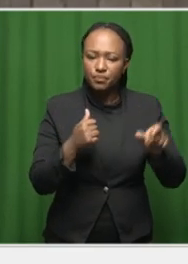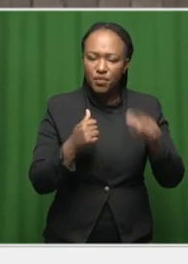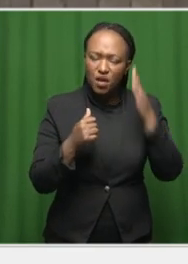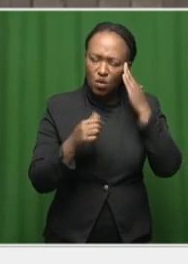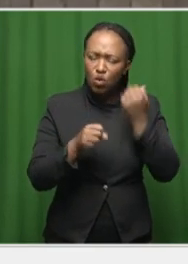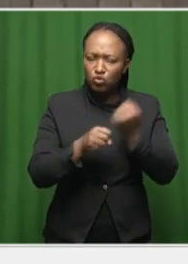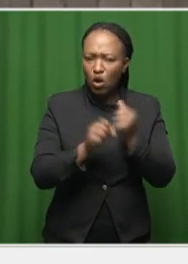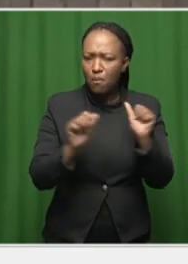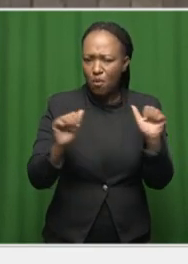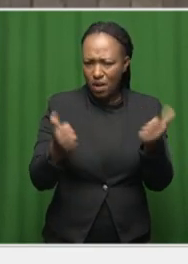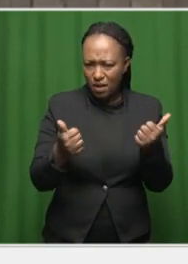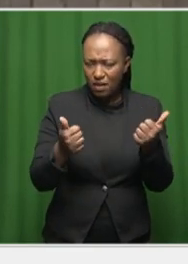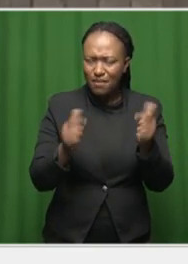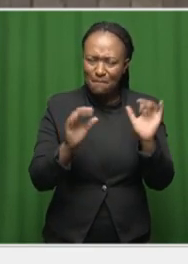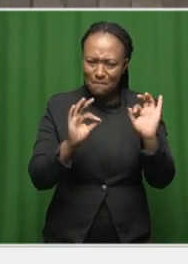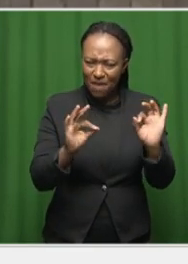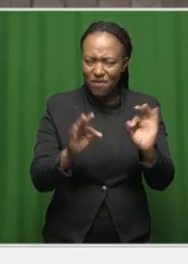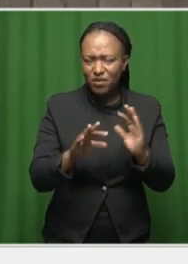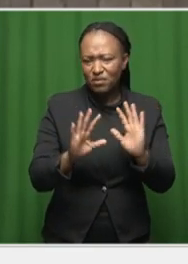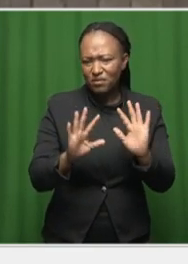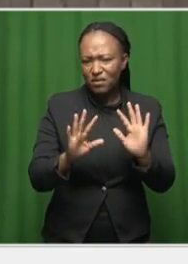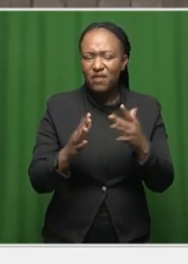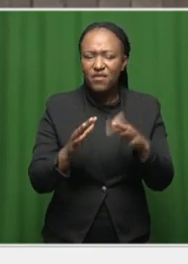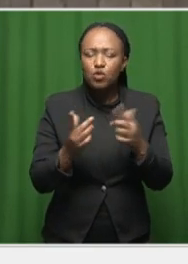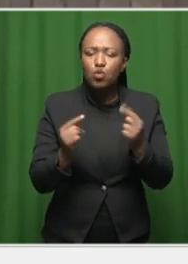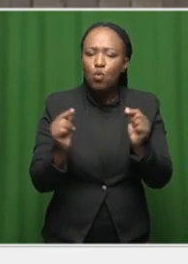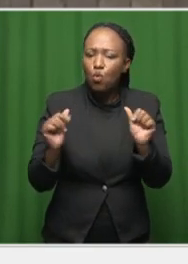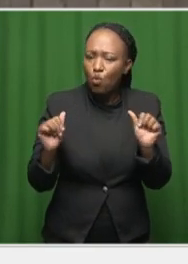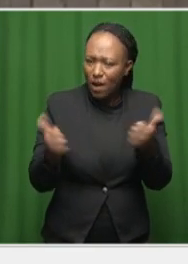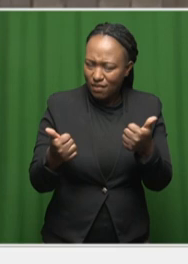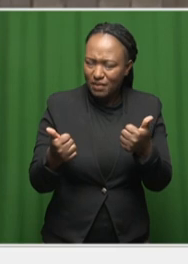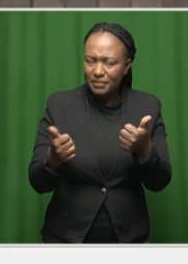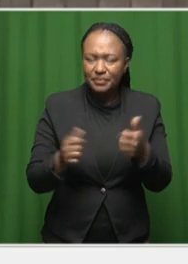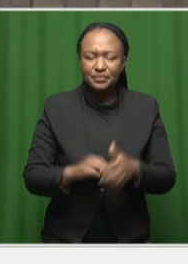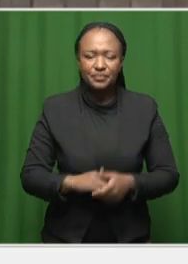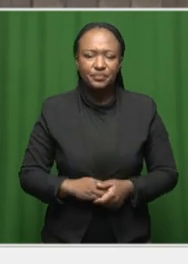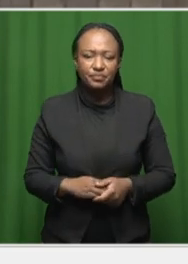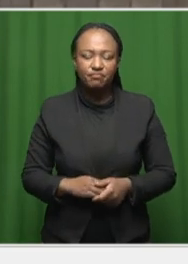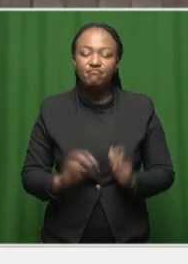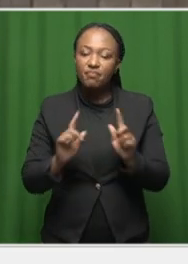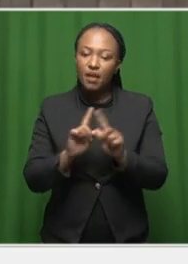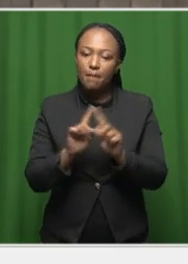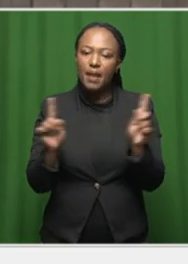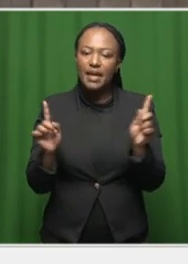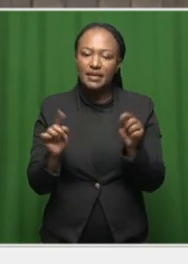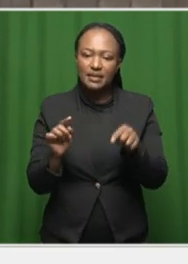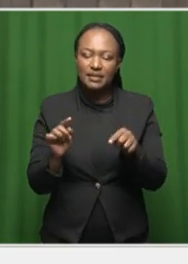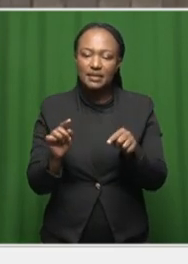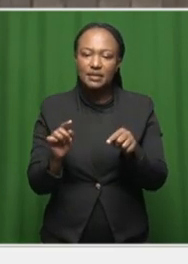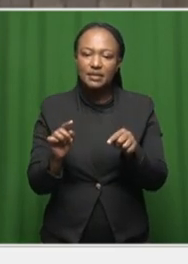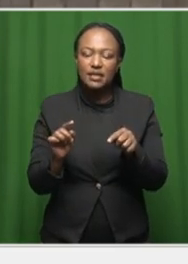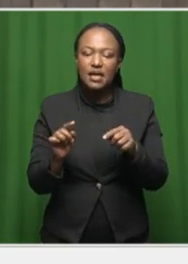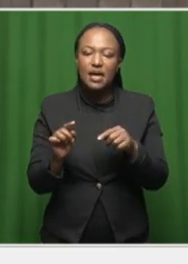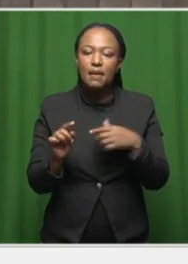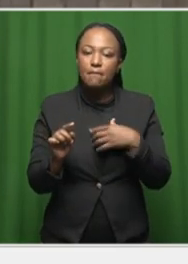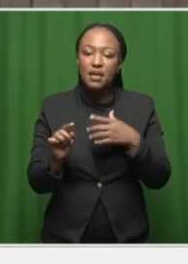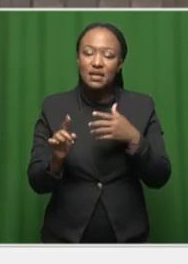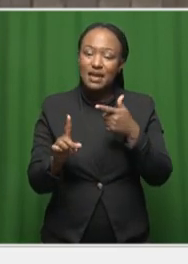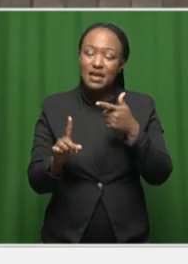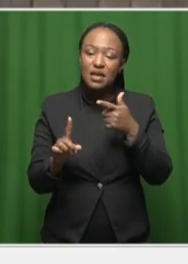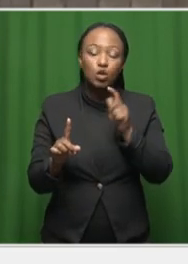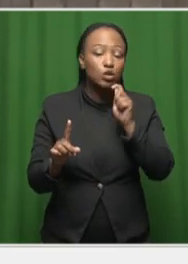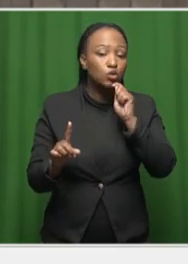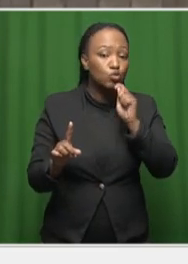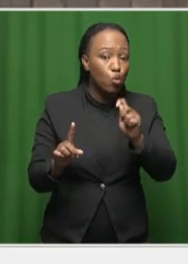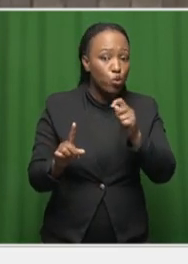job perfectly, and they did it perfectly. But they have not shot the truth. The